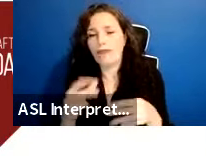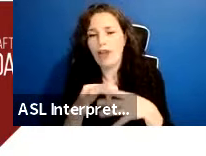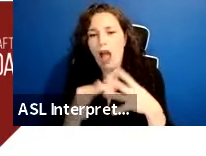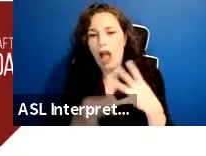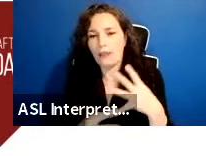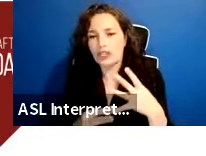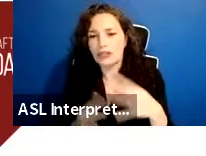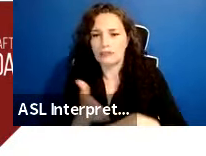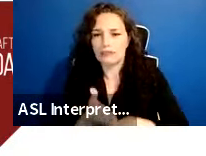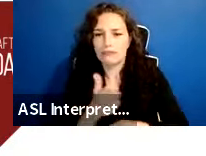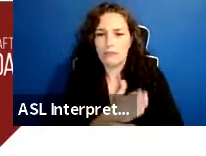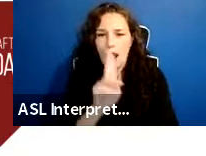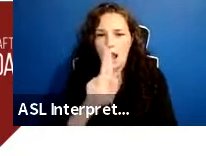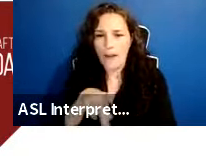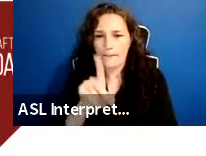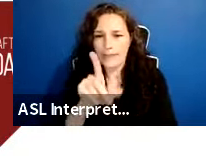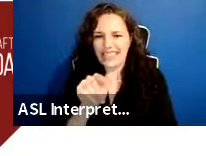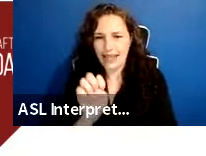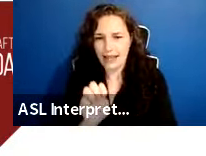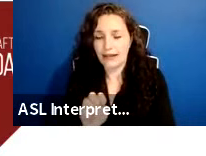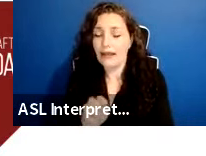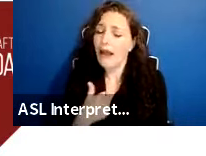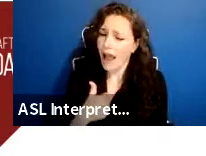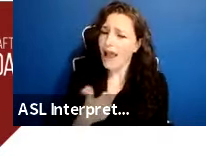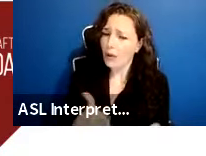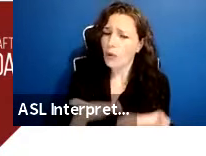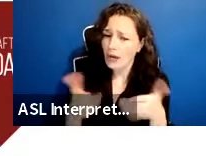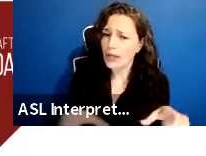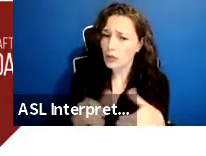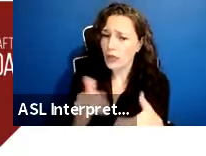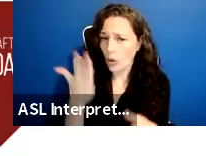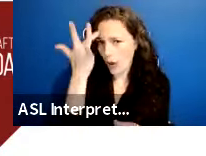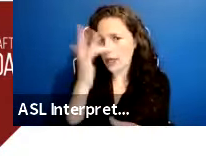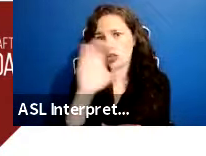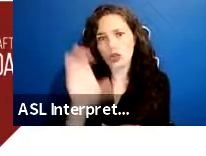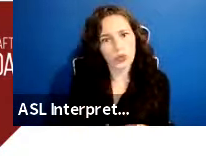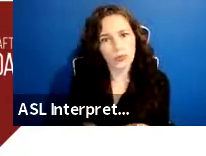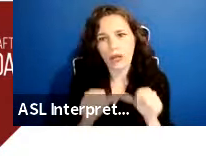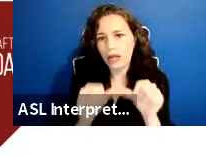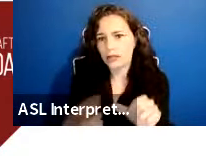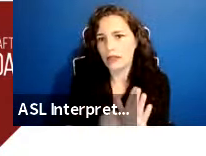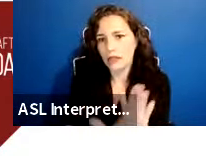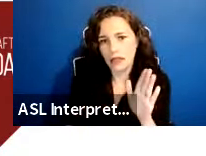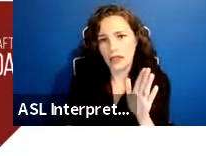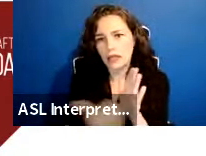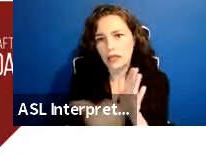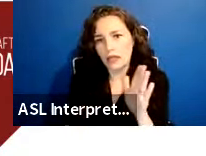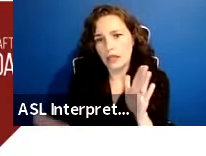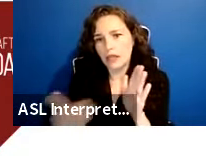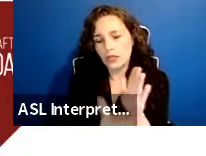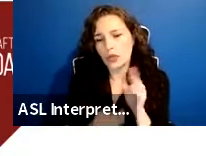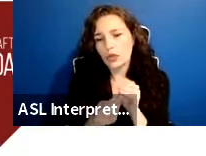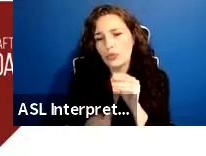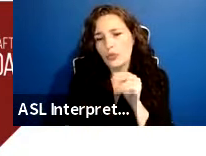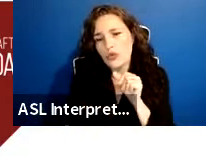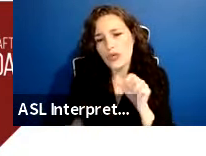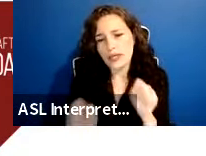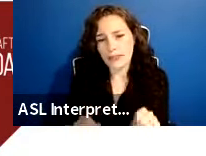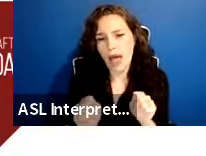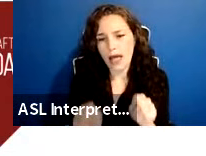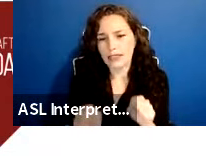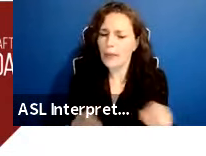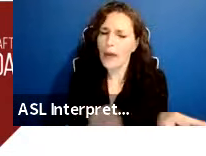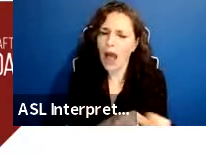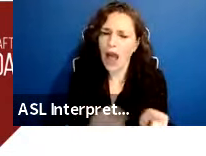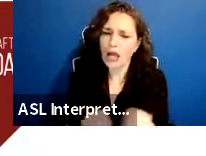And I recommend doing this because Zoom is constantly updating the software, so it's running as smoothly as possible, but also to give